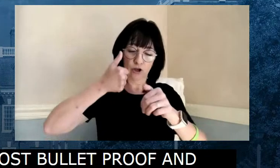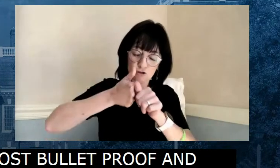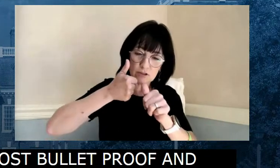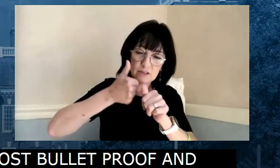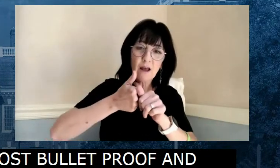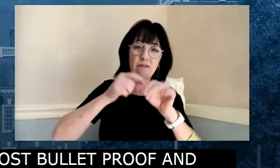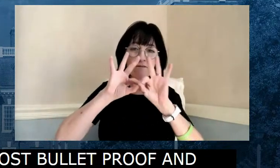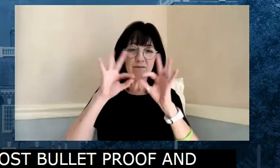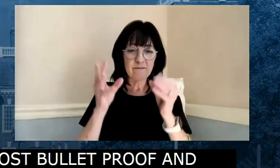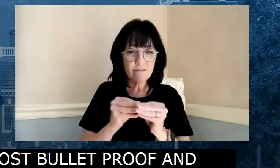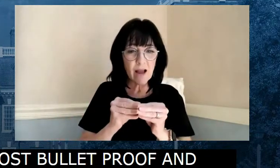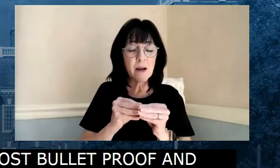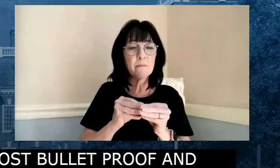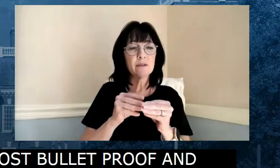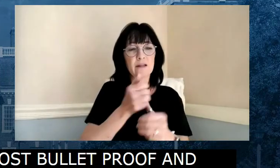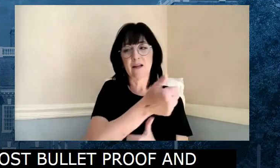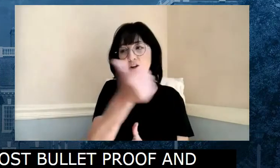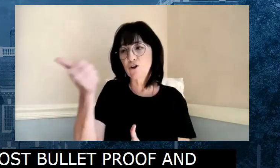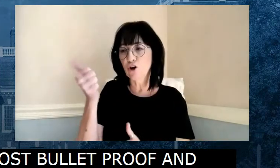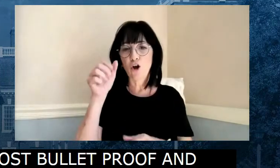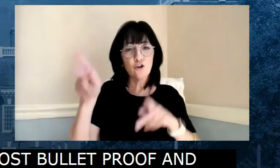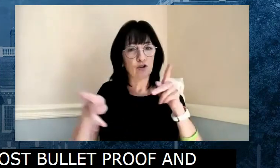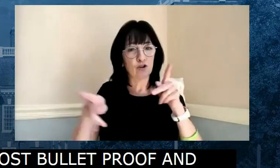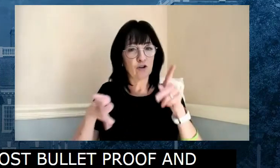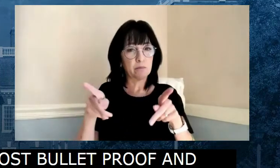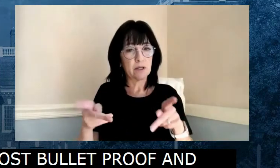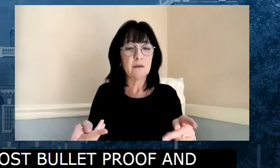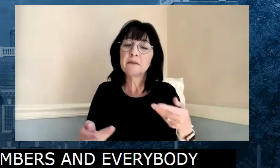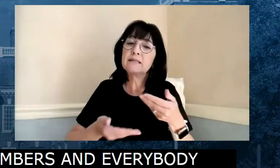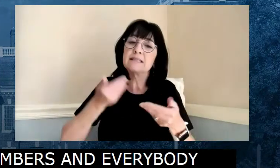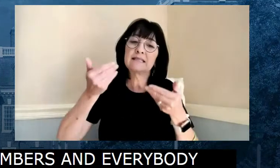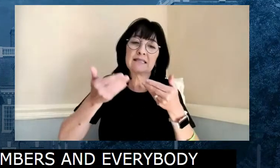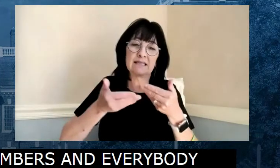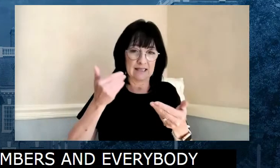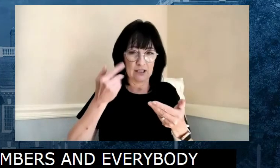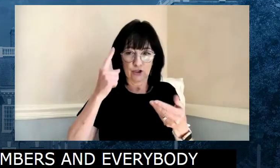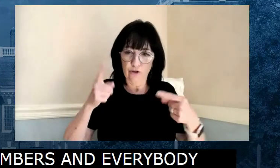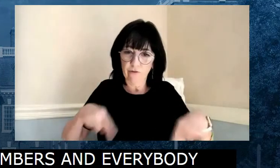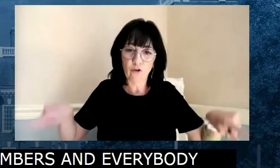and everybody else, and make it easier on all of us so we don't have to sort